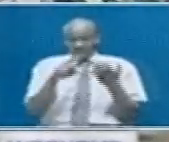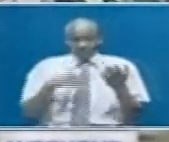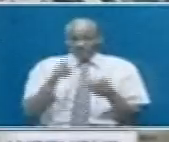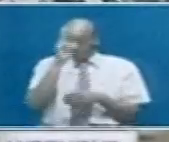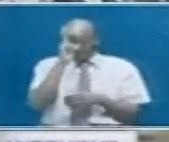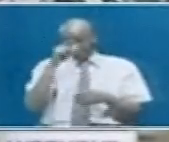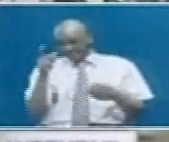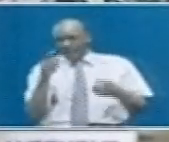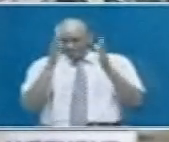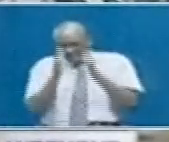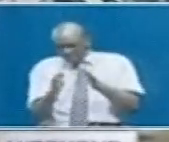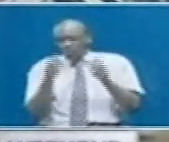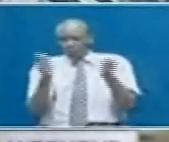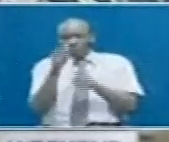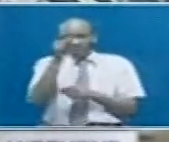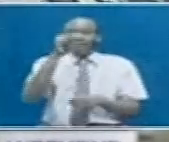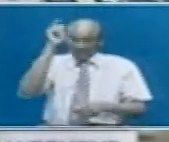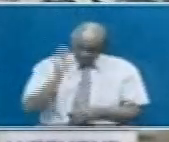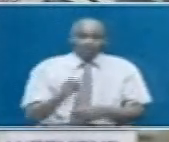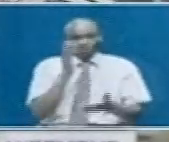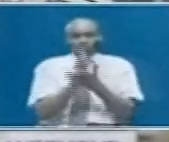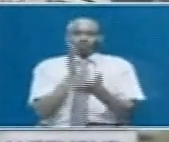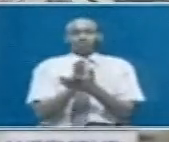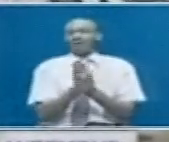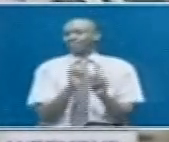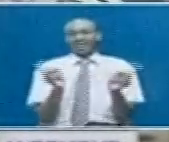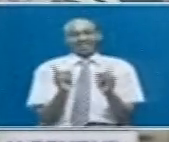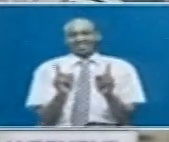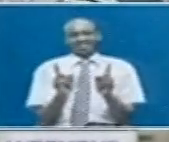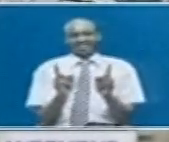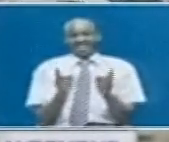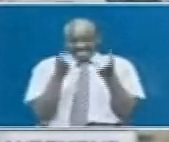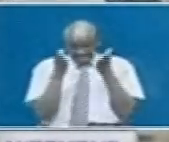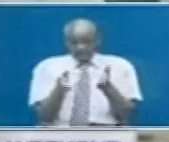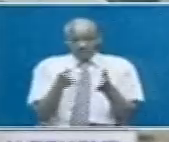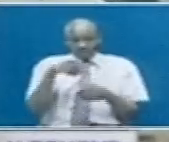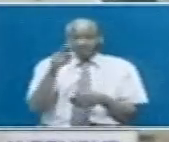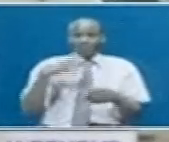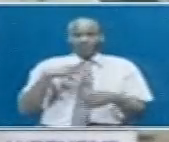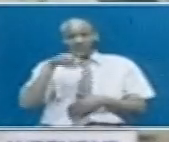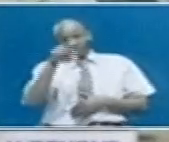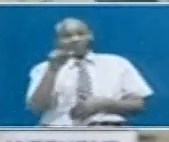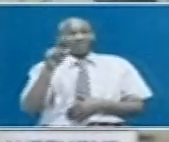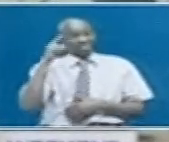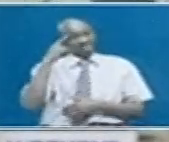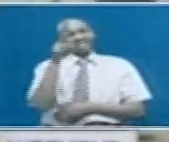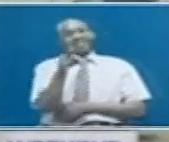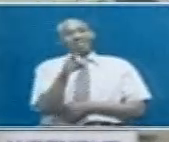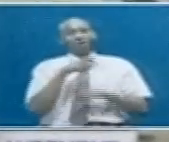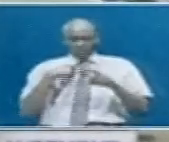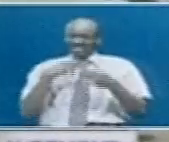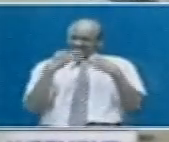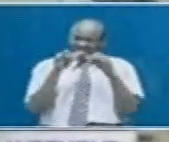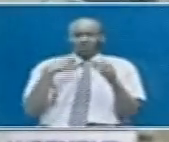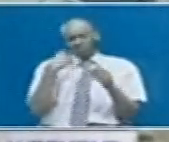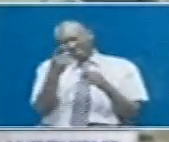any person found to be a witchcraft must be lynched. That's not the case. This is now what the people, some people are still thinking. And we are trying to